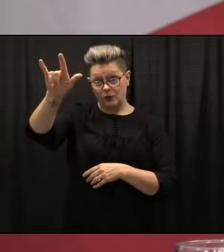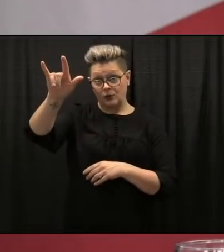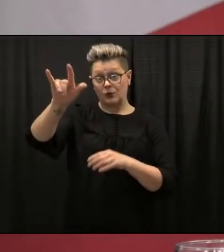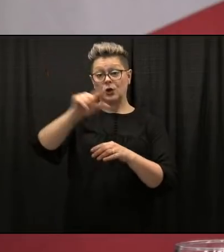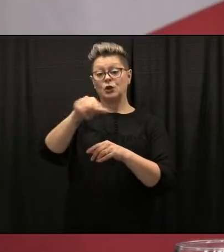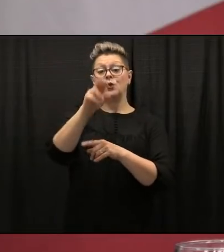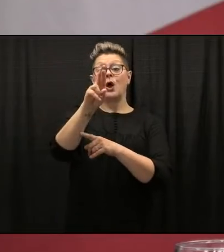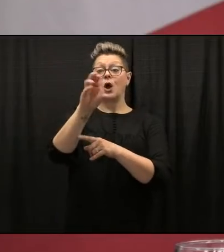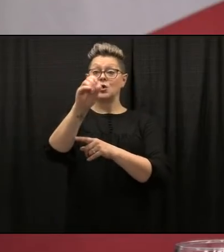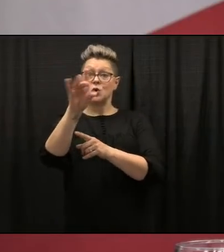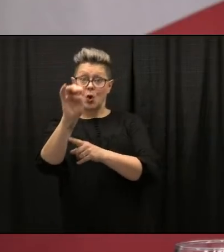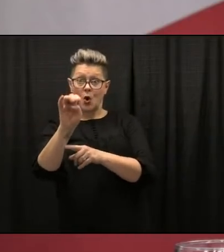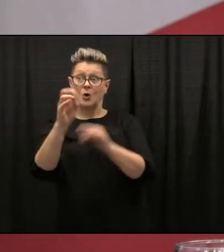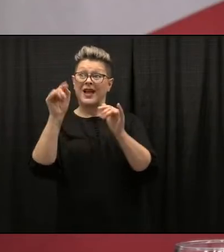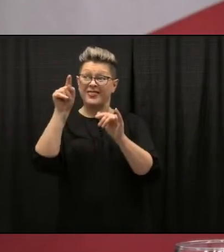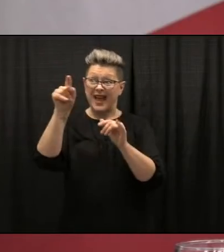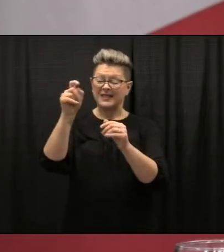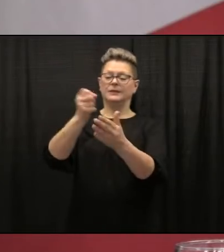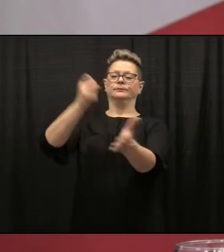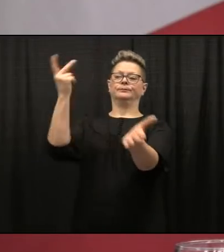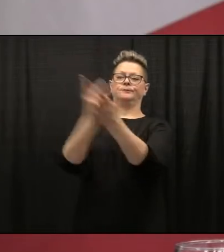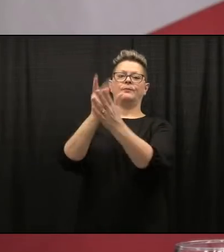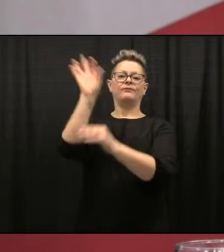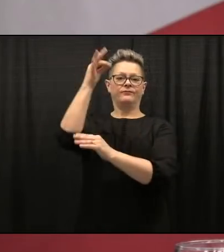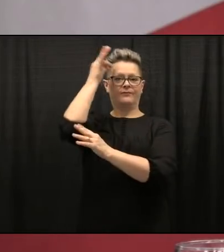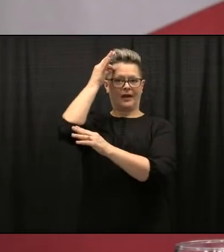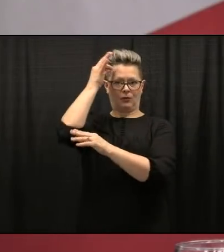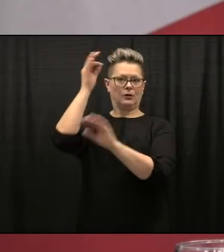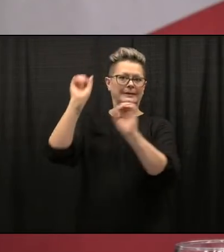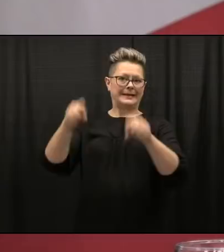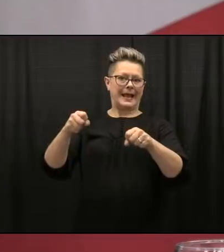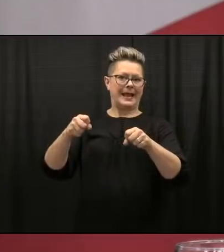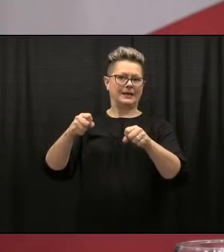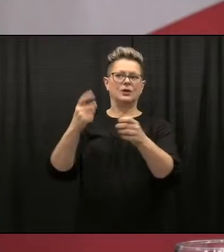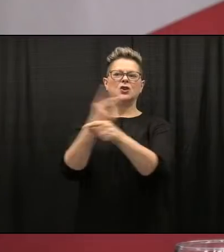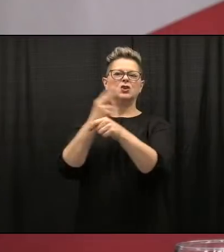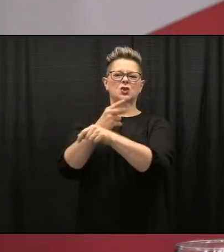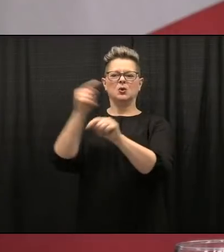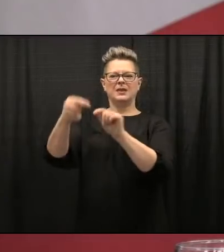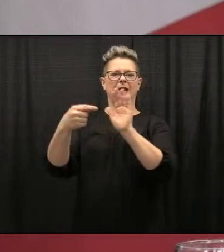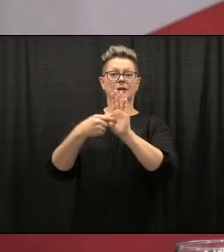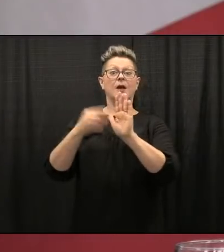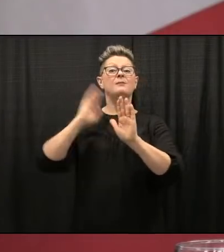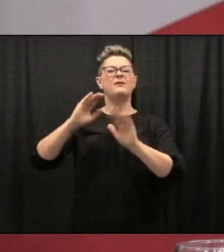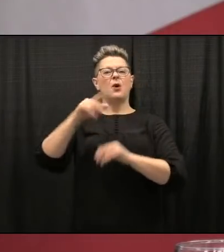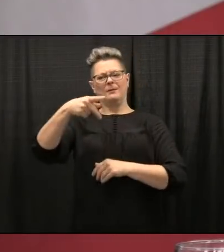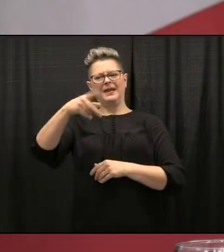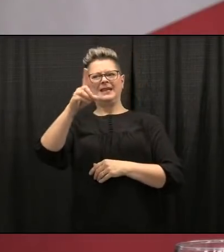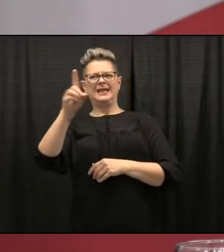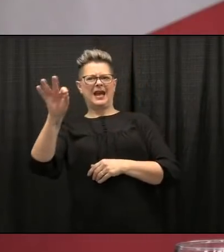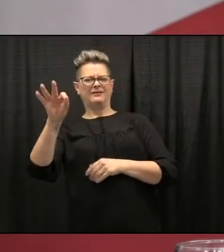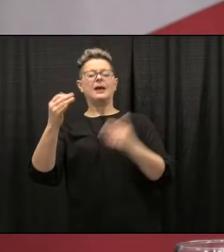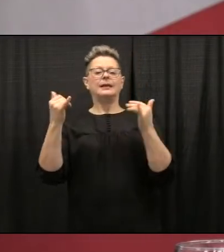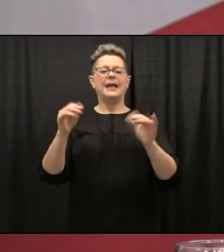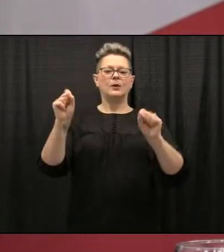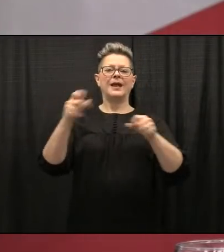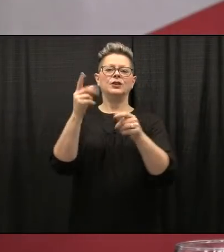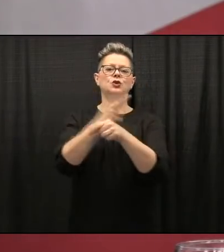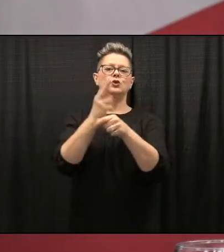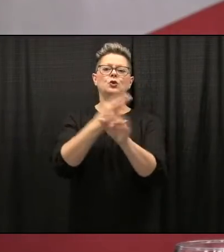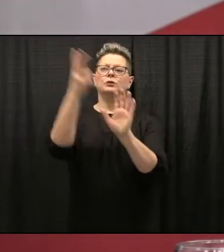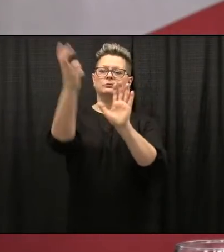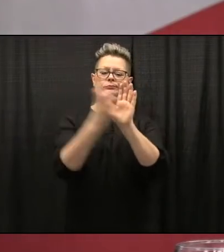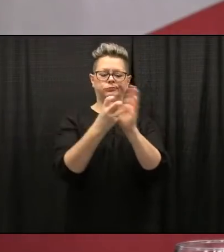the federal proof of vaccination, and you can use that now instead of the PDF that was required before. For